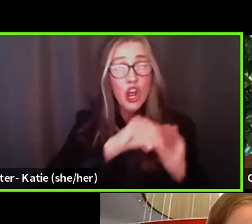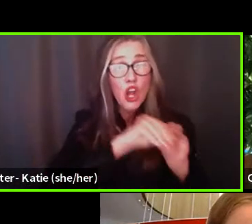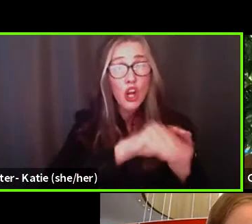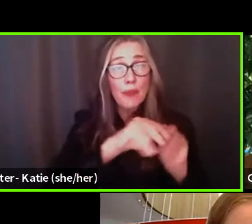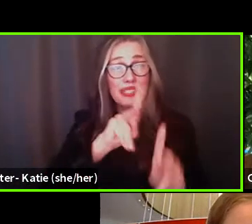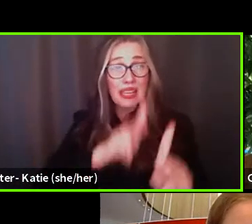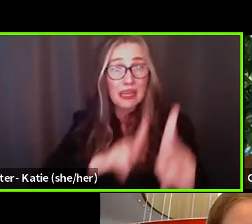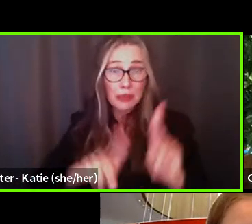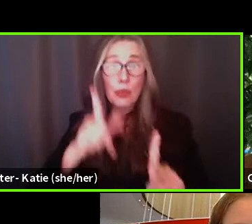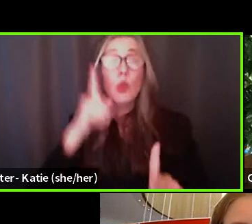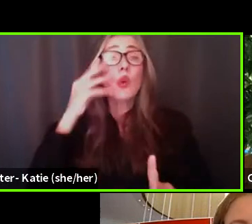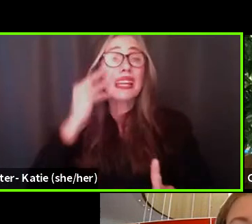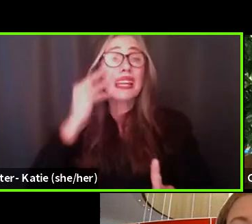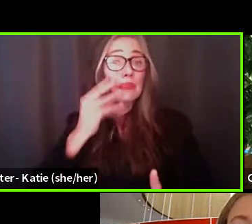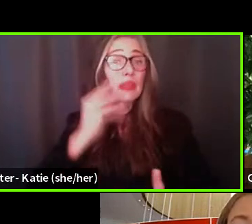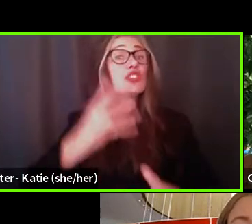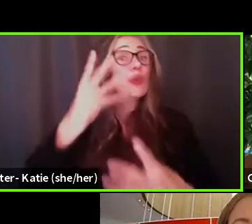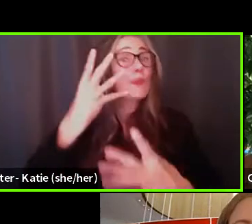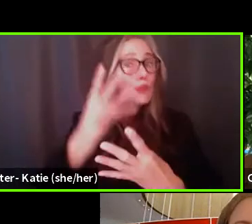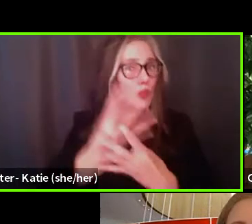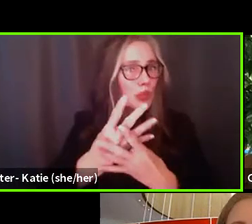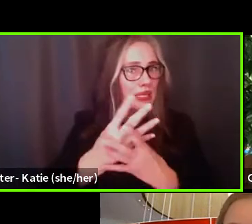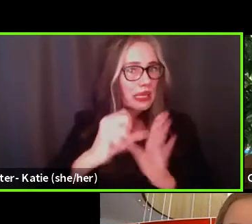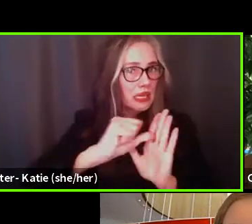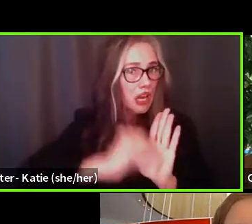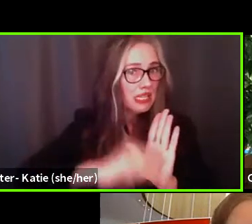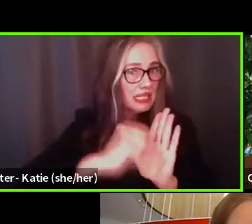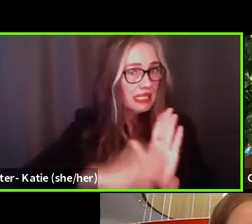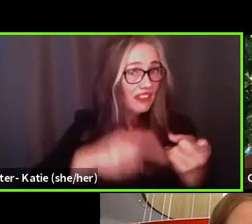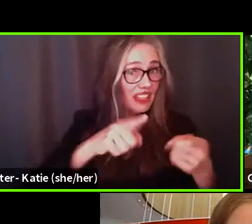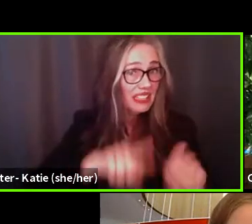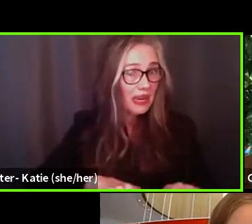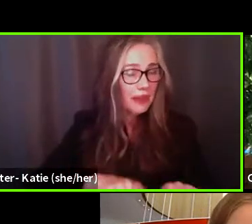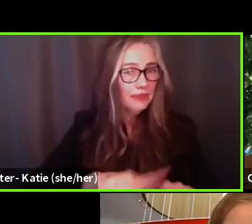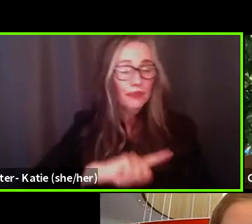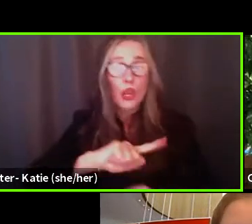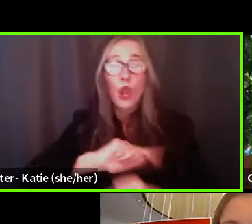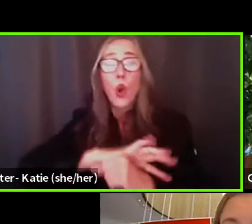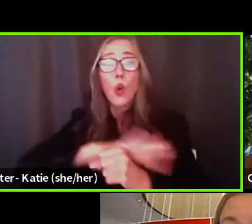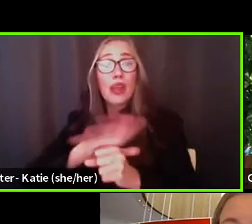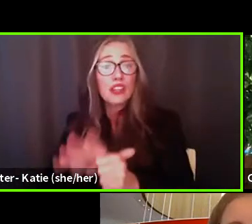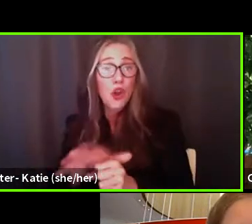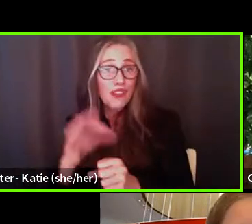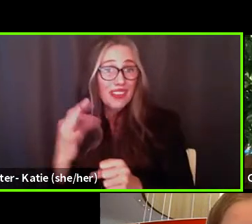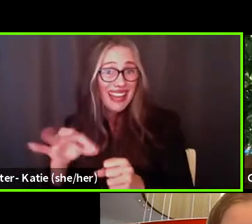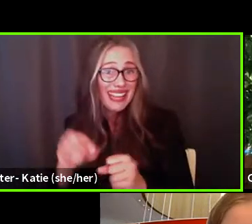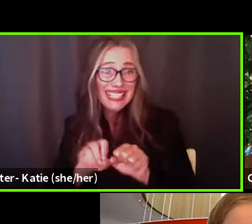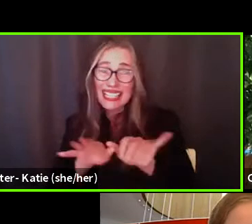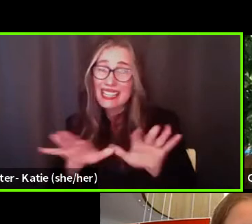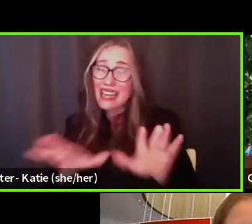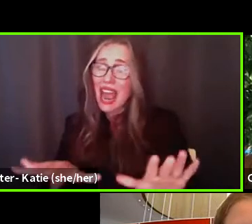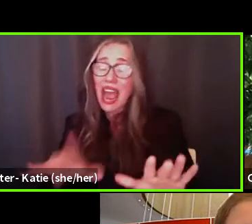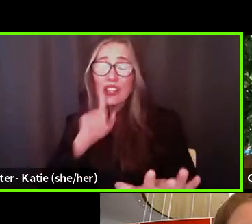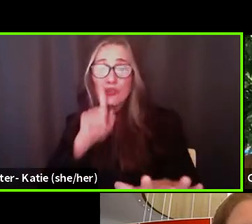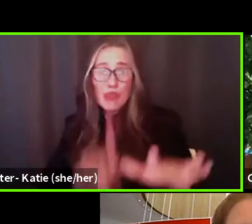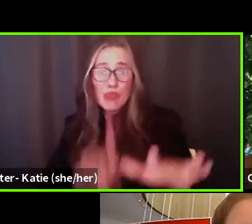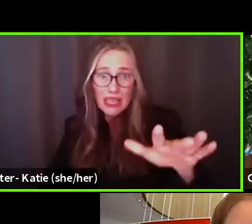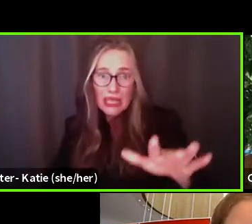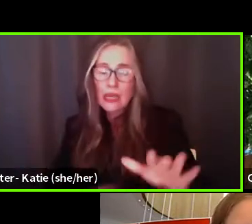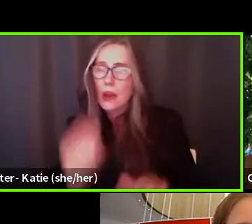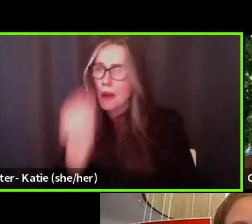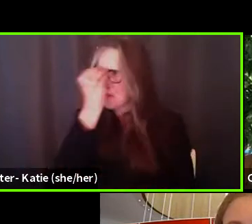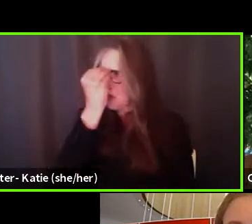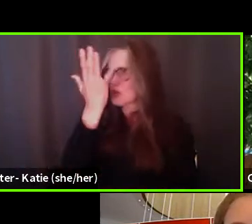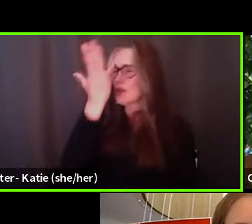sterilization at a time when the covid19 pandemic has really brought to the forefront deep-seated